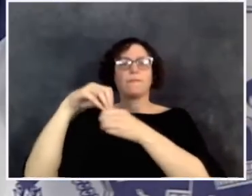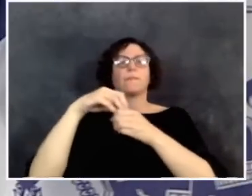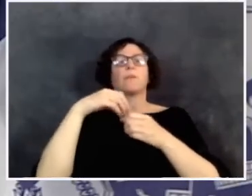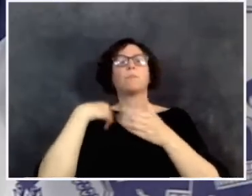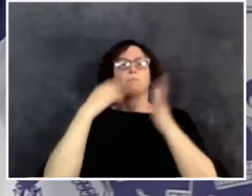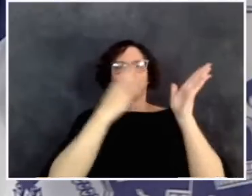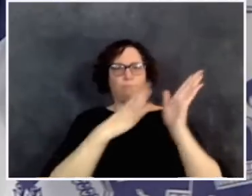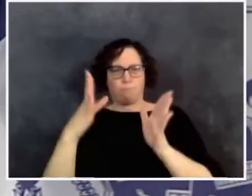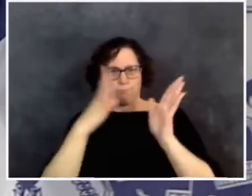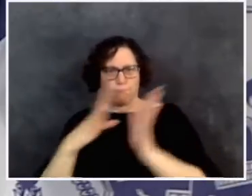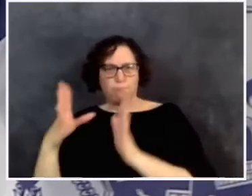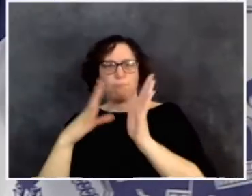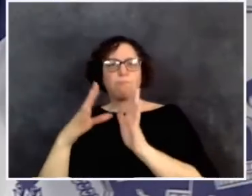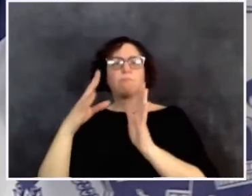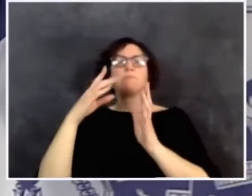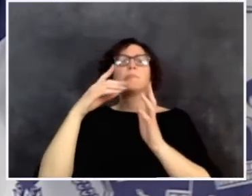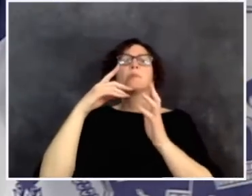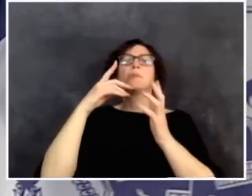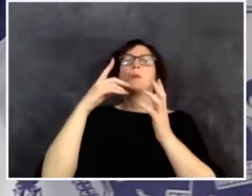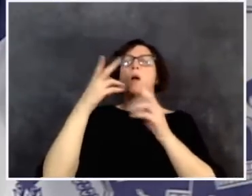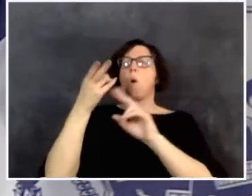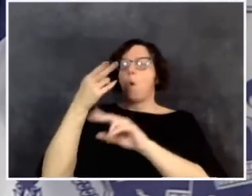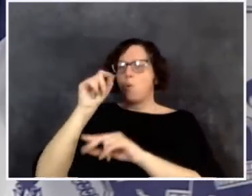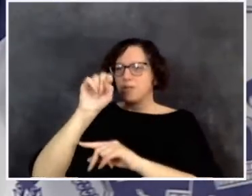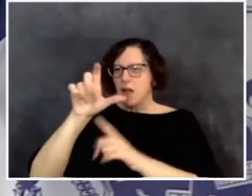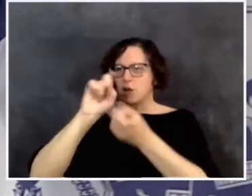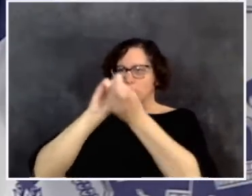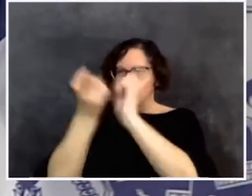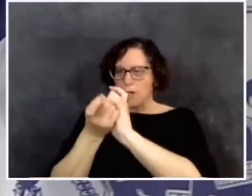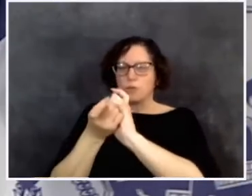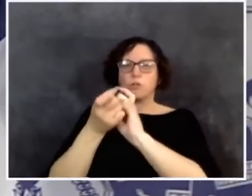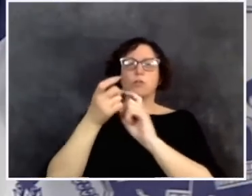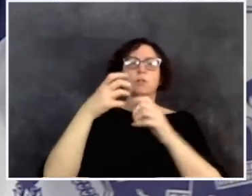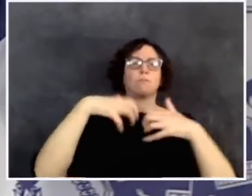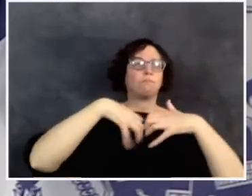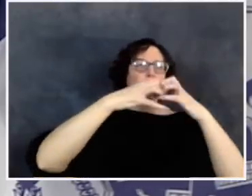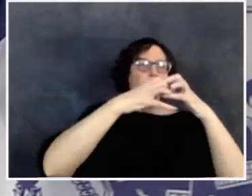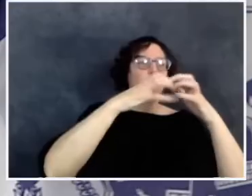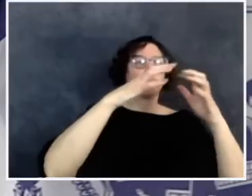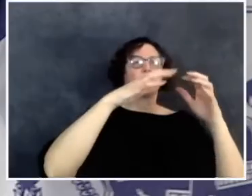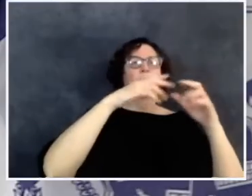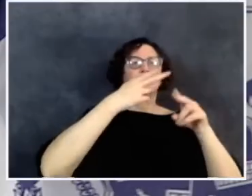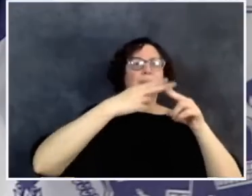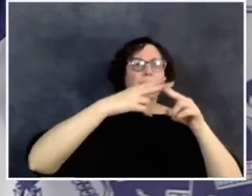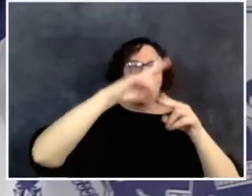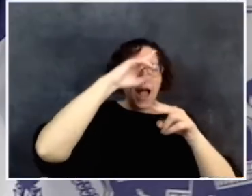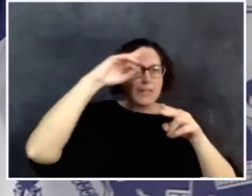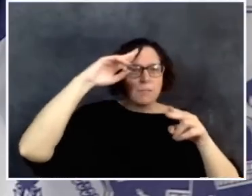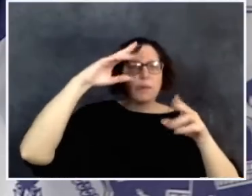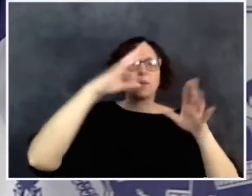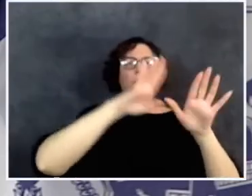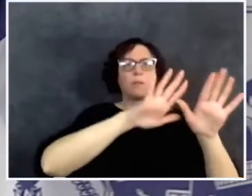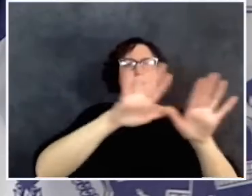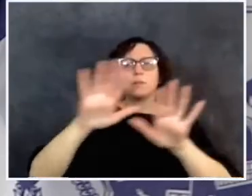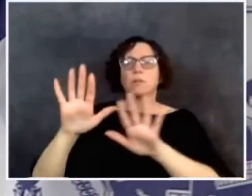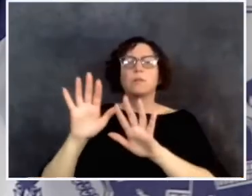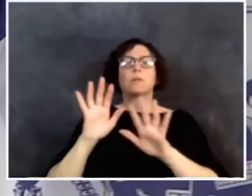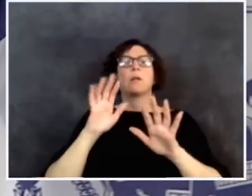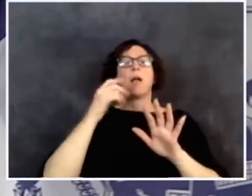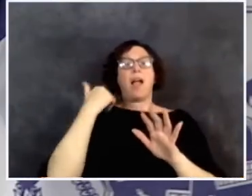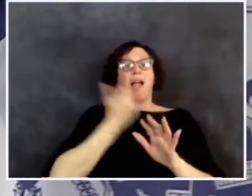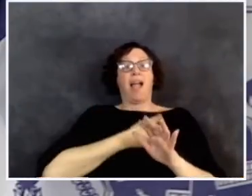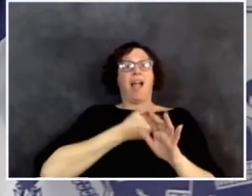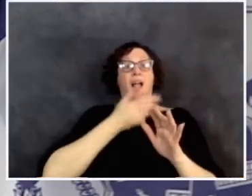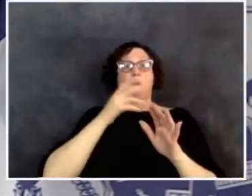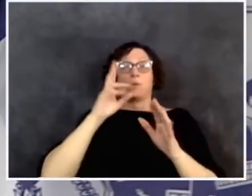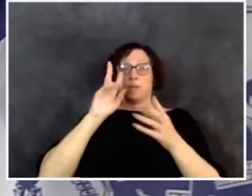the numbers were terrifying and suggested a need for a massive number of beds, huge number more ICU